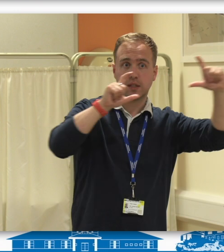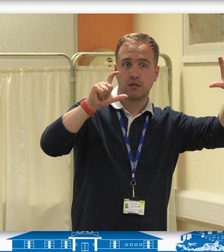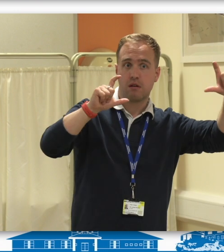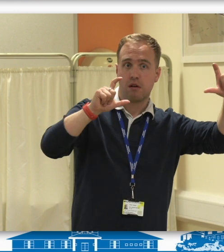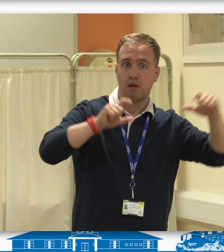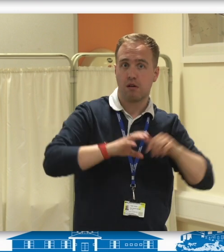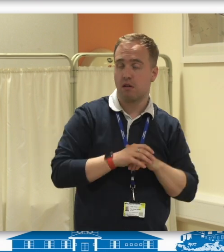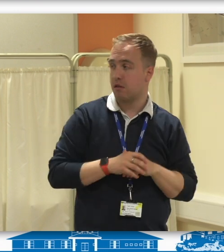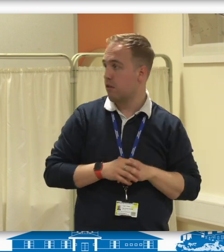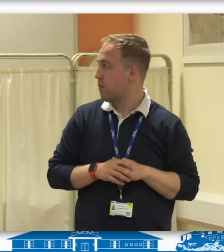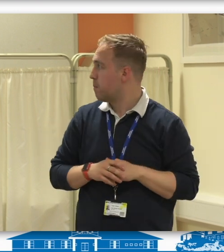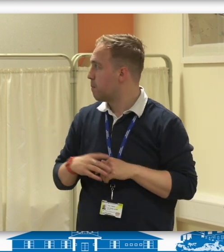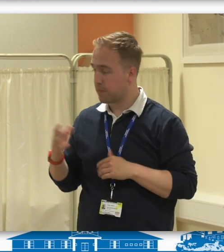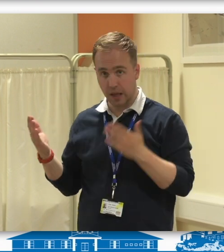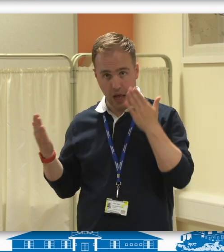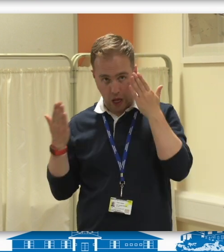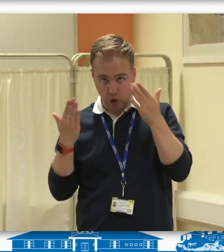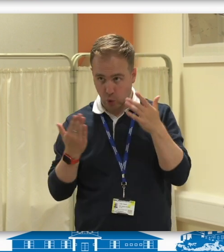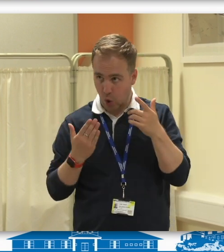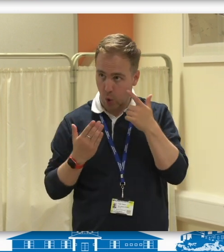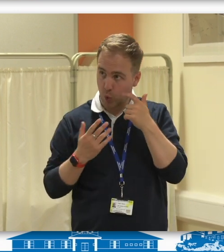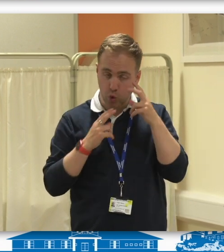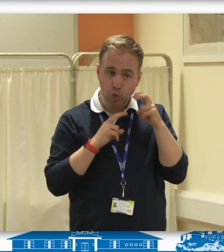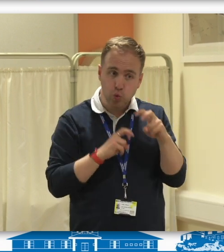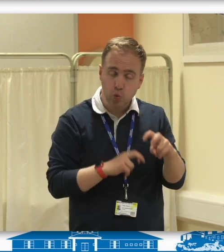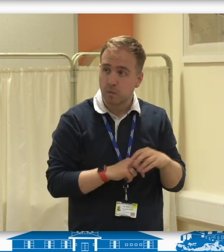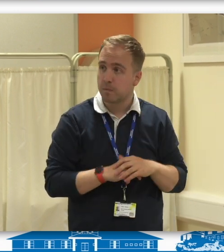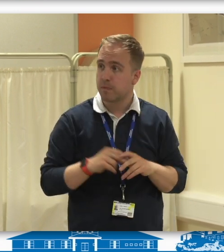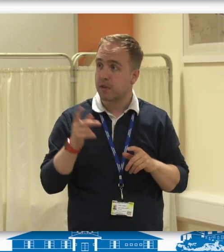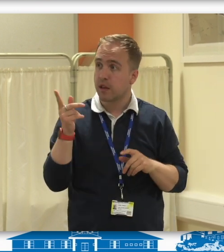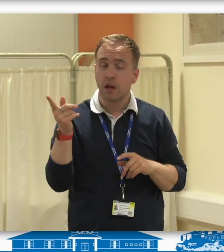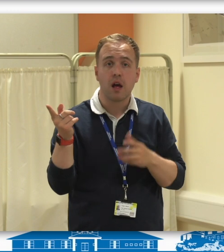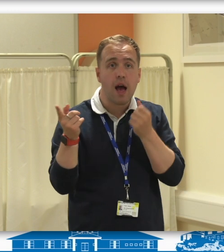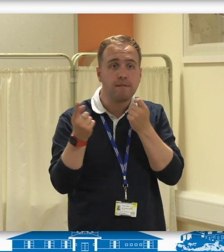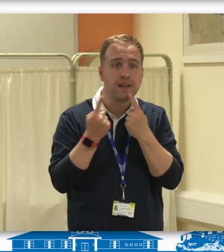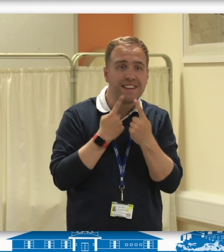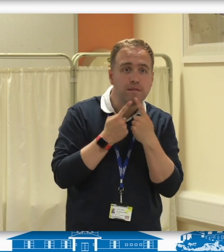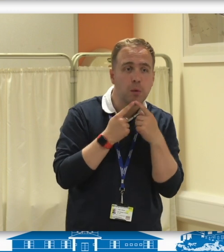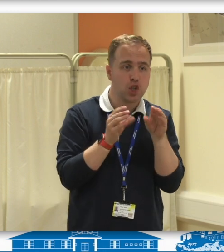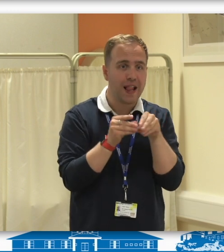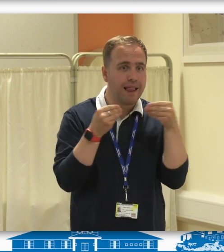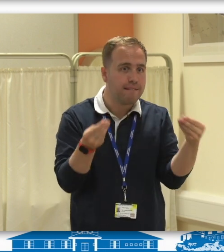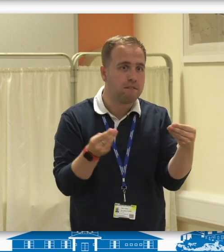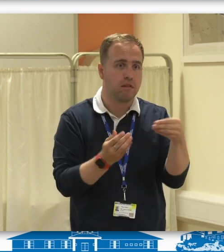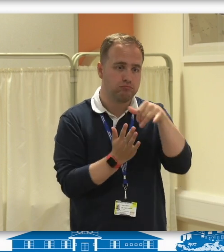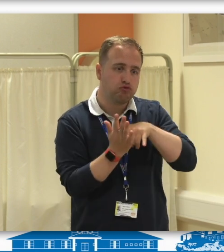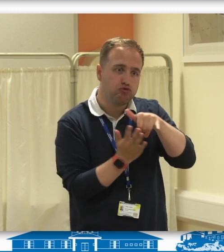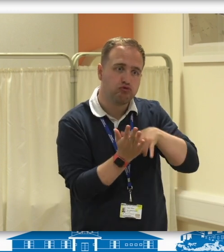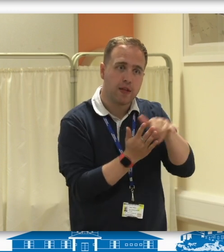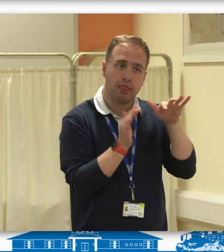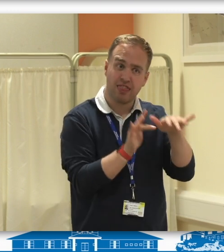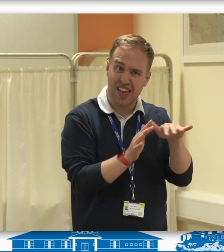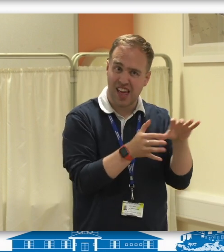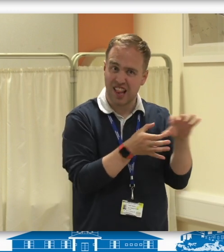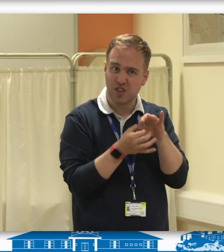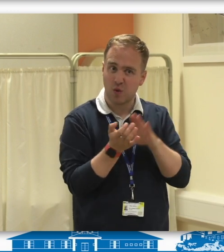all? I don't know. We can explore that. Yeah. And is there leaflets there to, with some information about ME